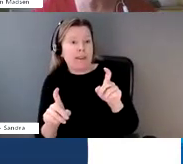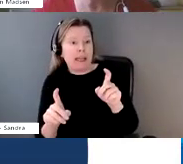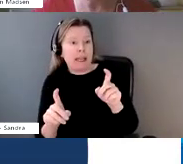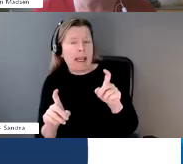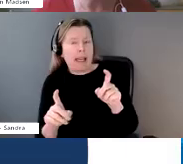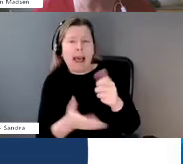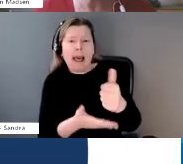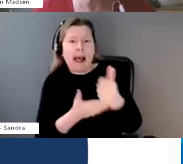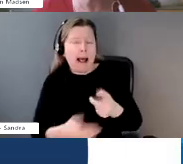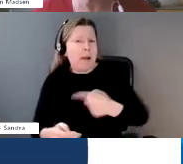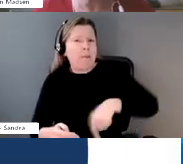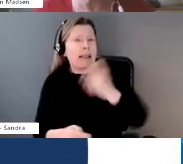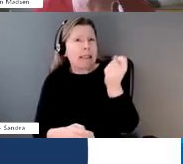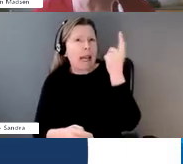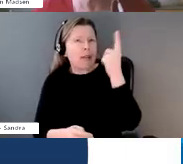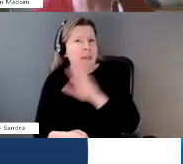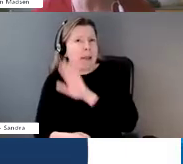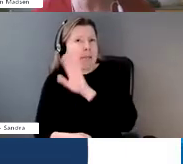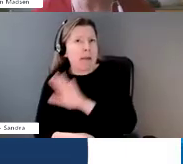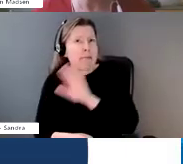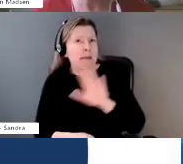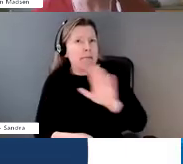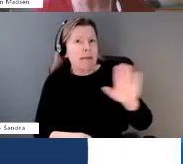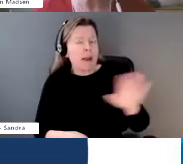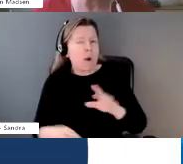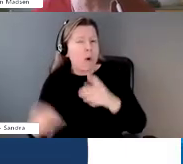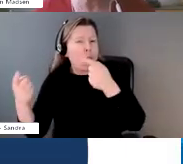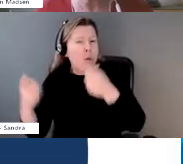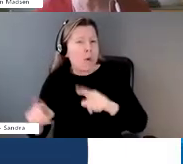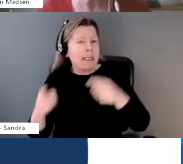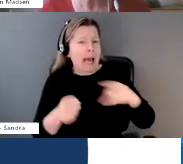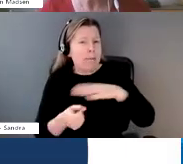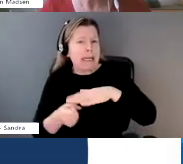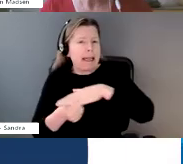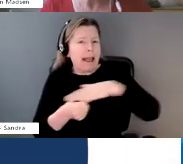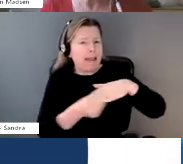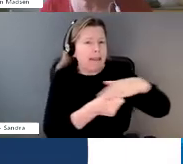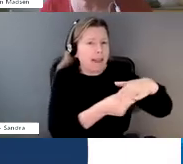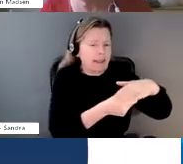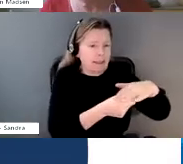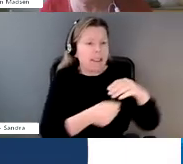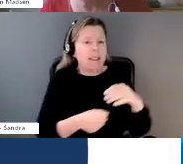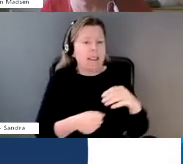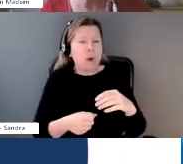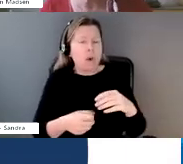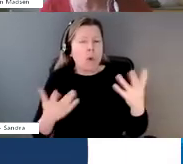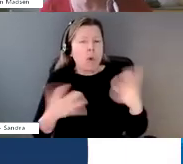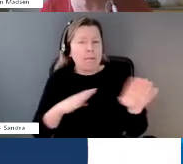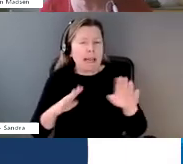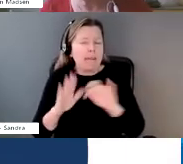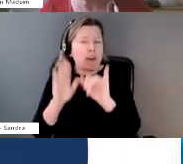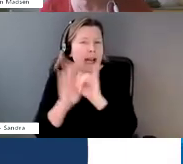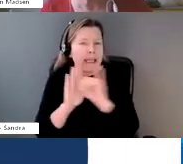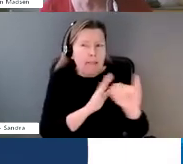the land as to what is happening at the site, the behaviors that are happening, where